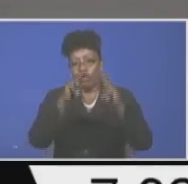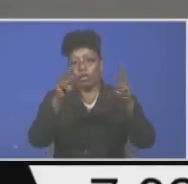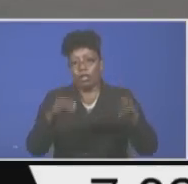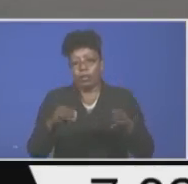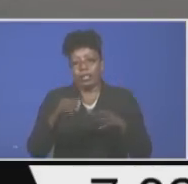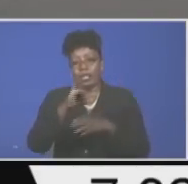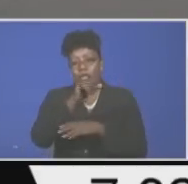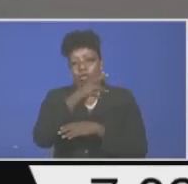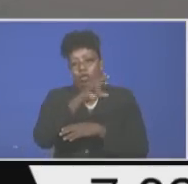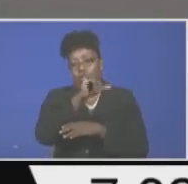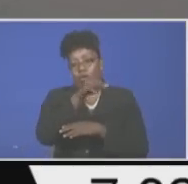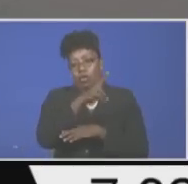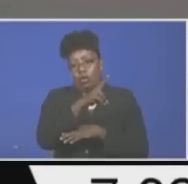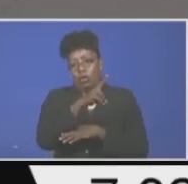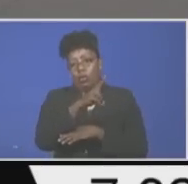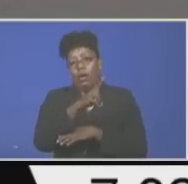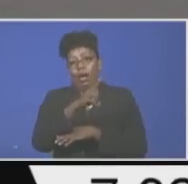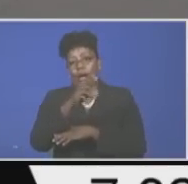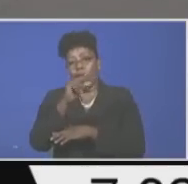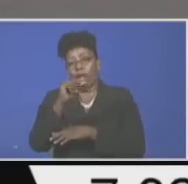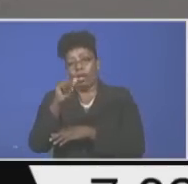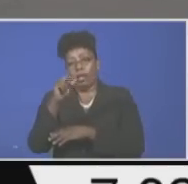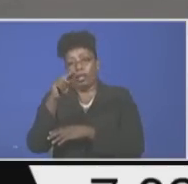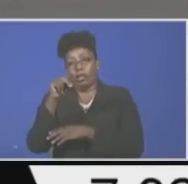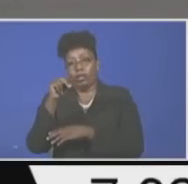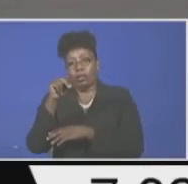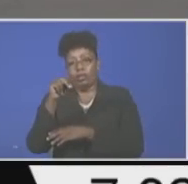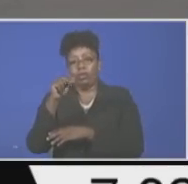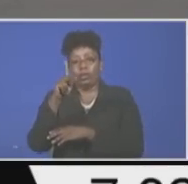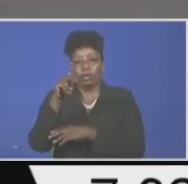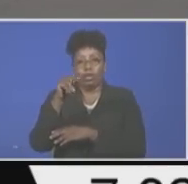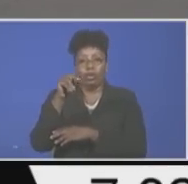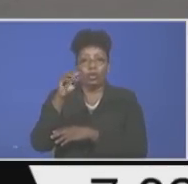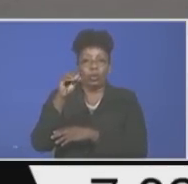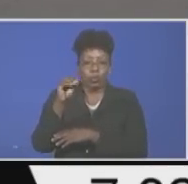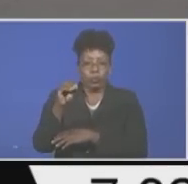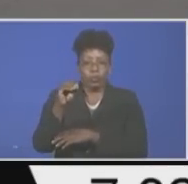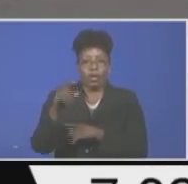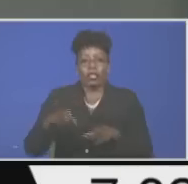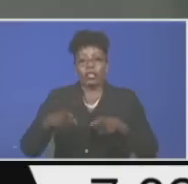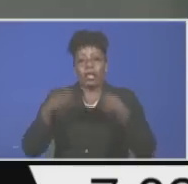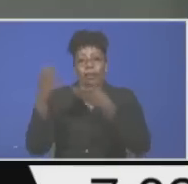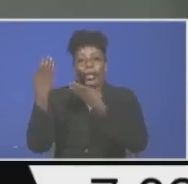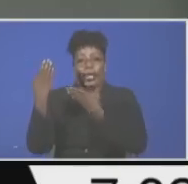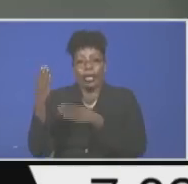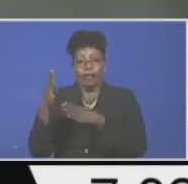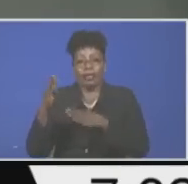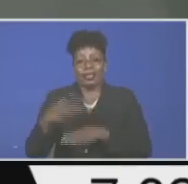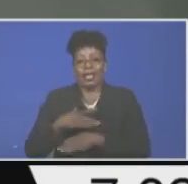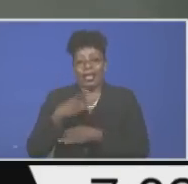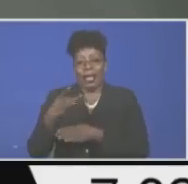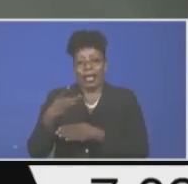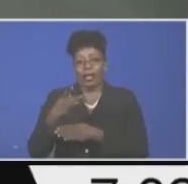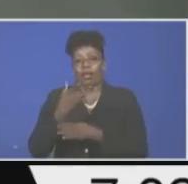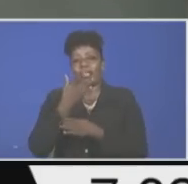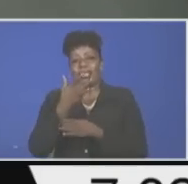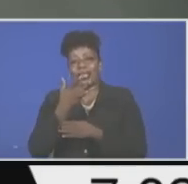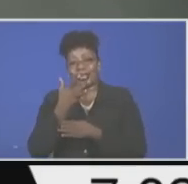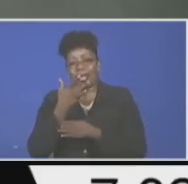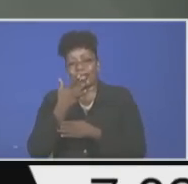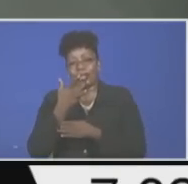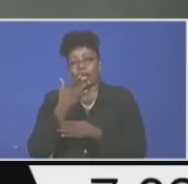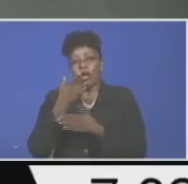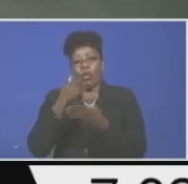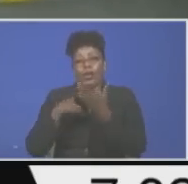called Juju Canoe, a Junkanoo art museum designed to give visitors and Bahamians alike a taste of what the country's #1 cultural expression has